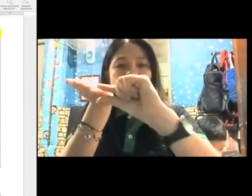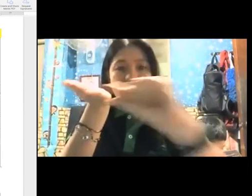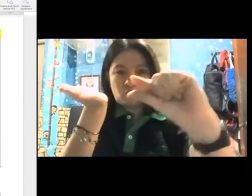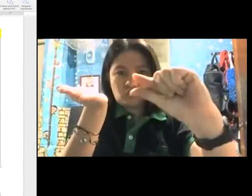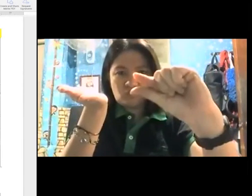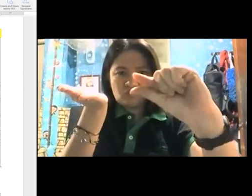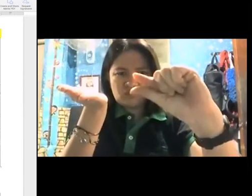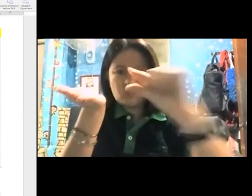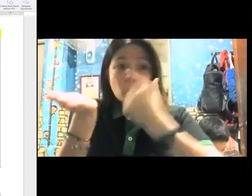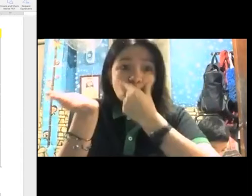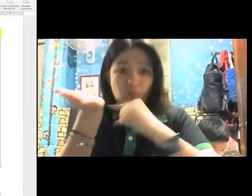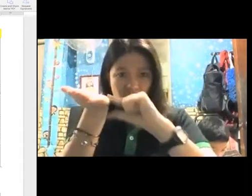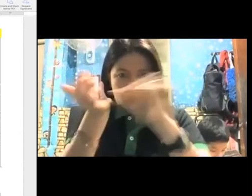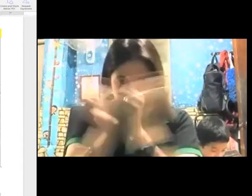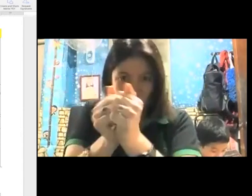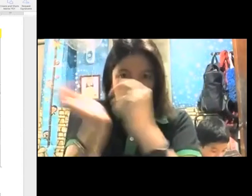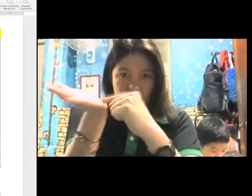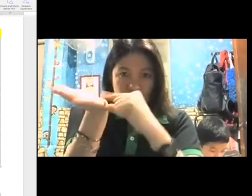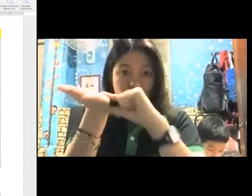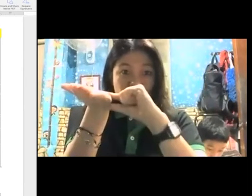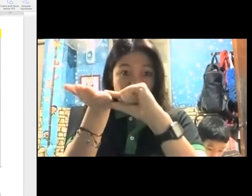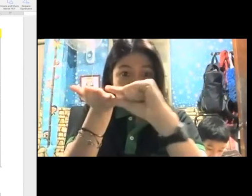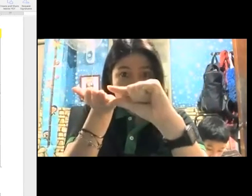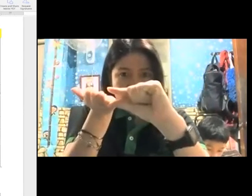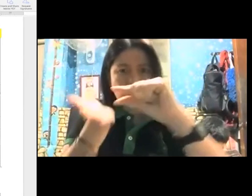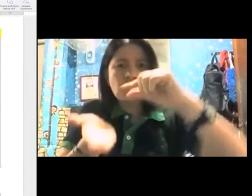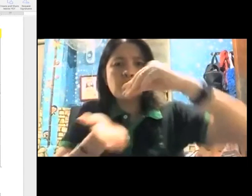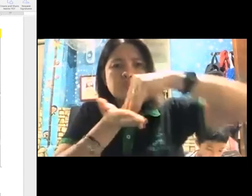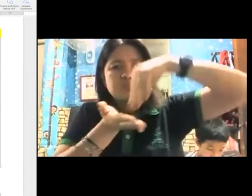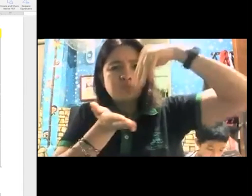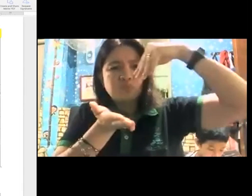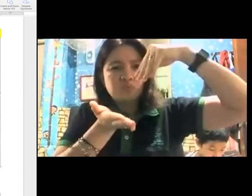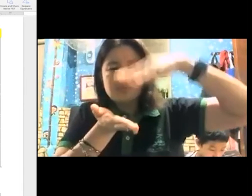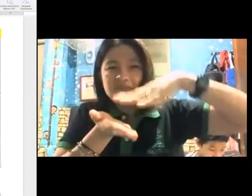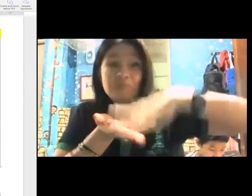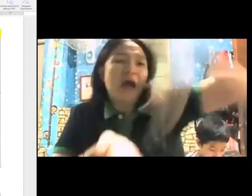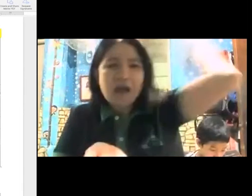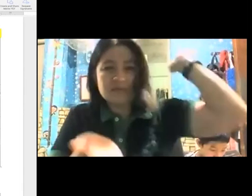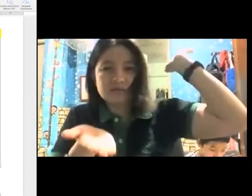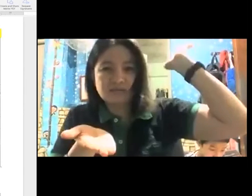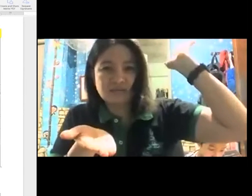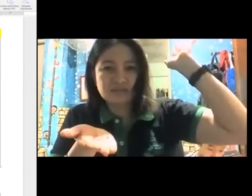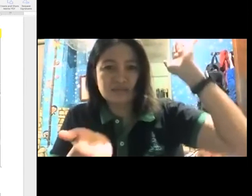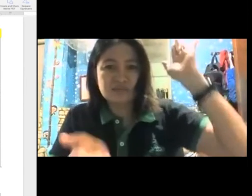So book, even saying book thin.